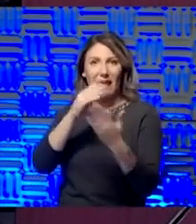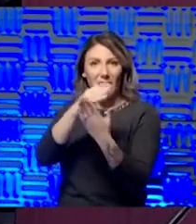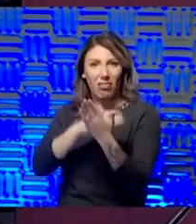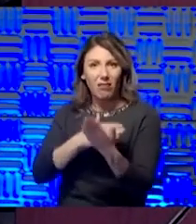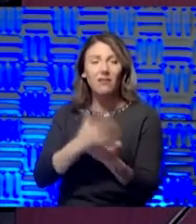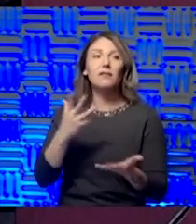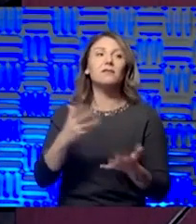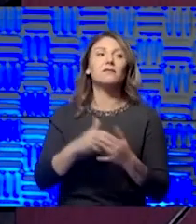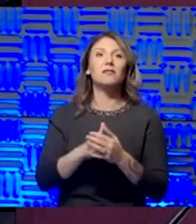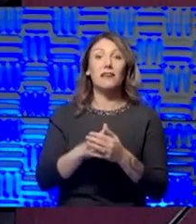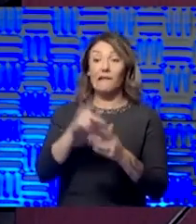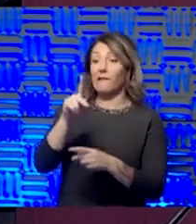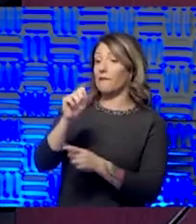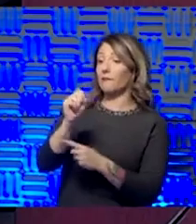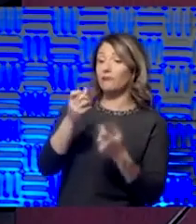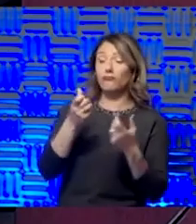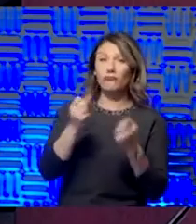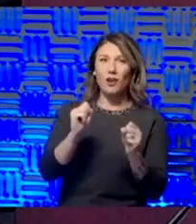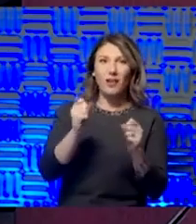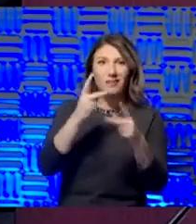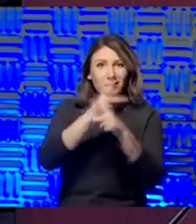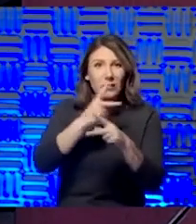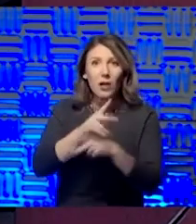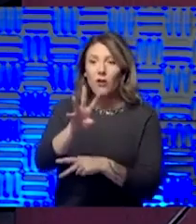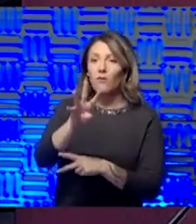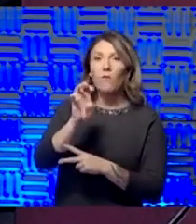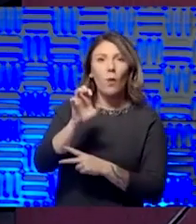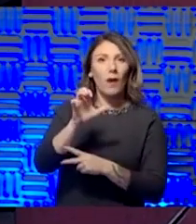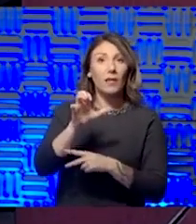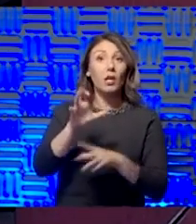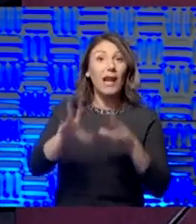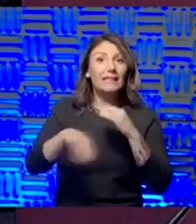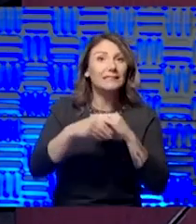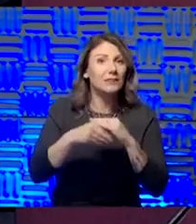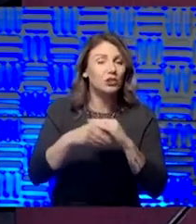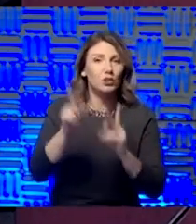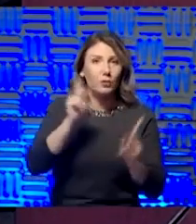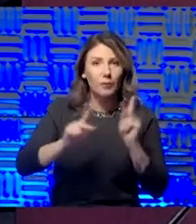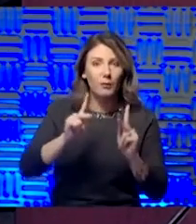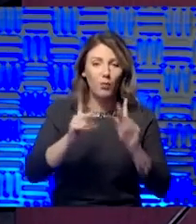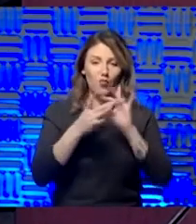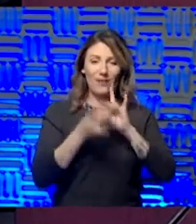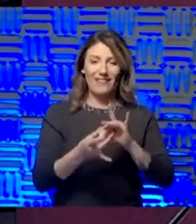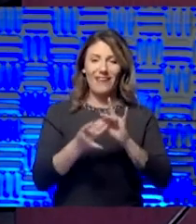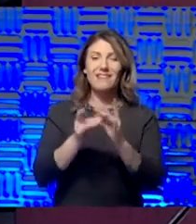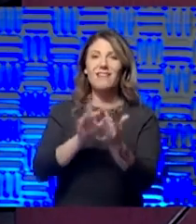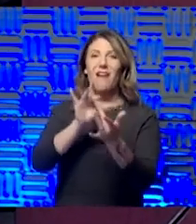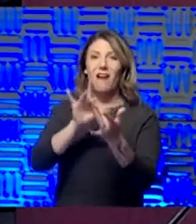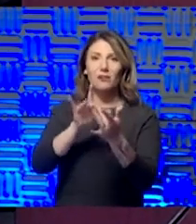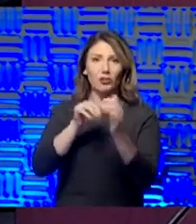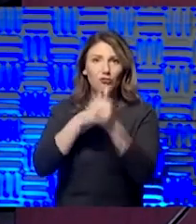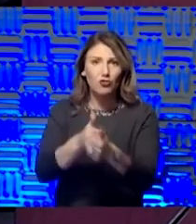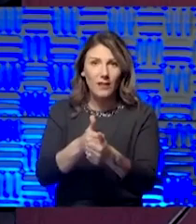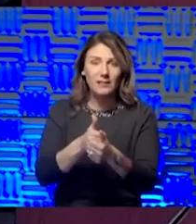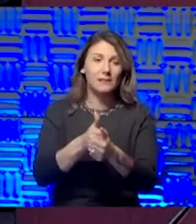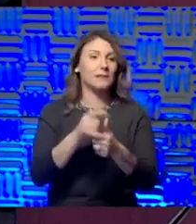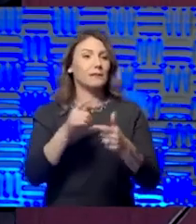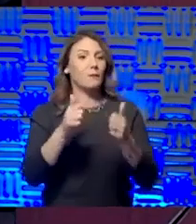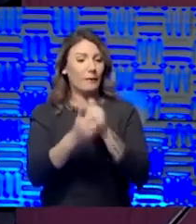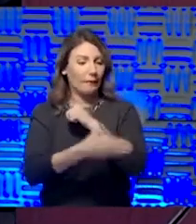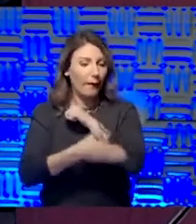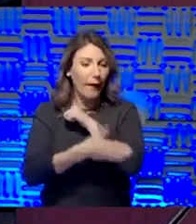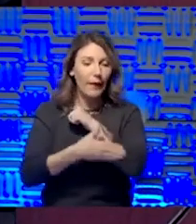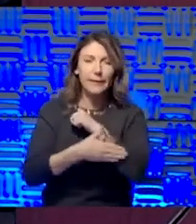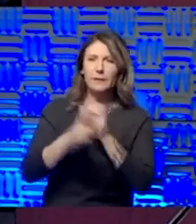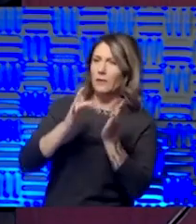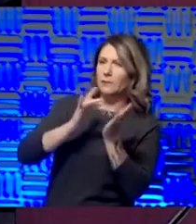trying to find 400 additional people to come in and work with the state due to contact tracing in different counties. I know some of our medical students have volunteered.